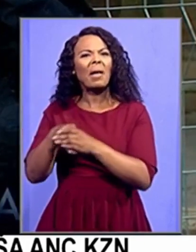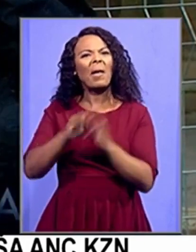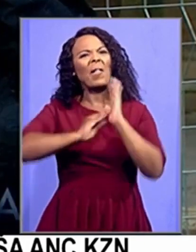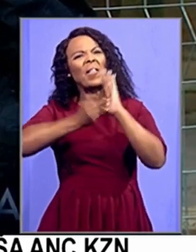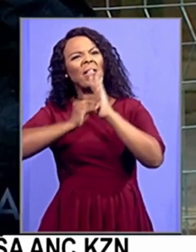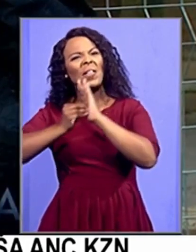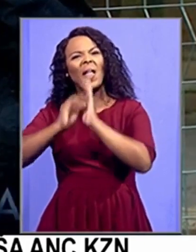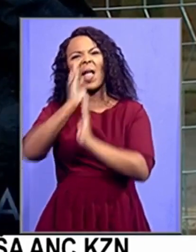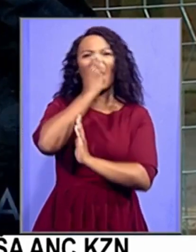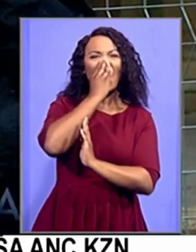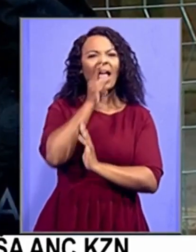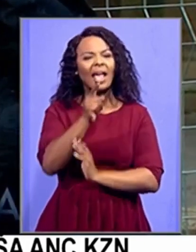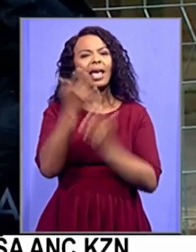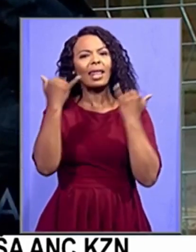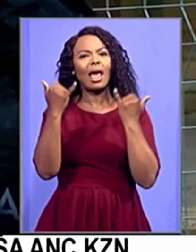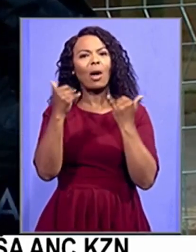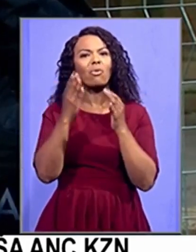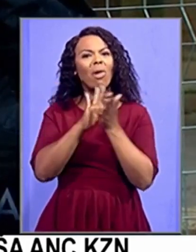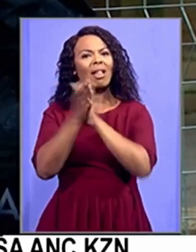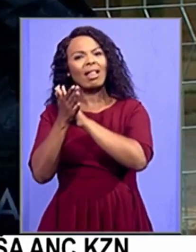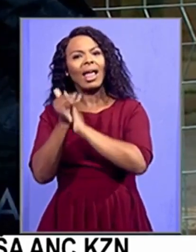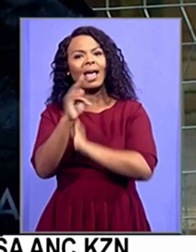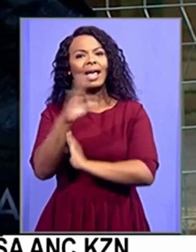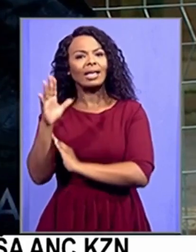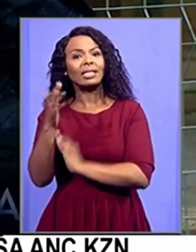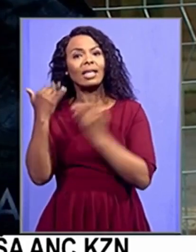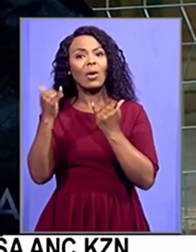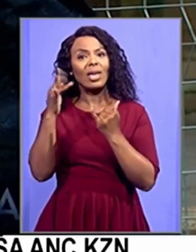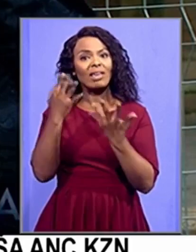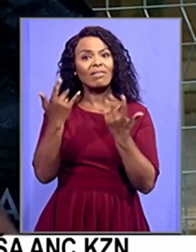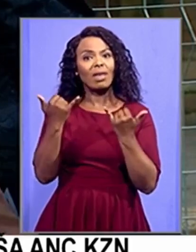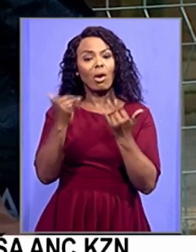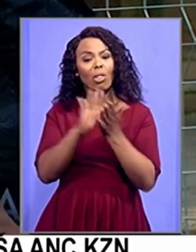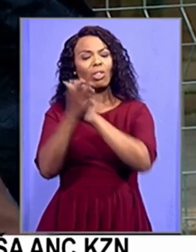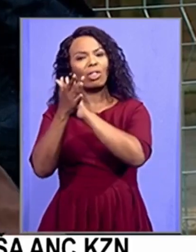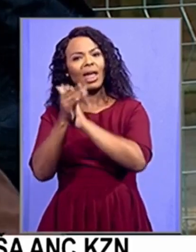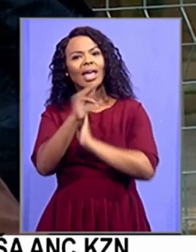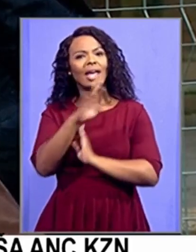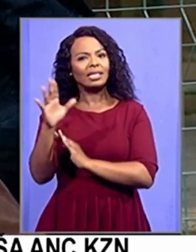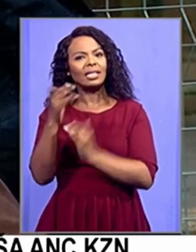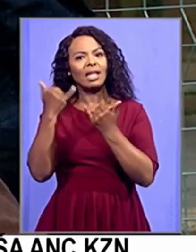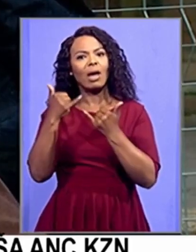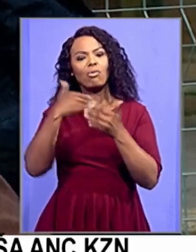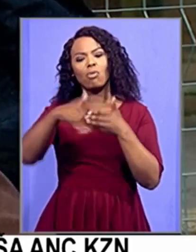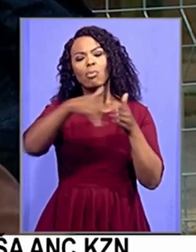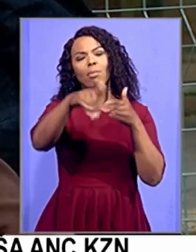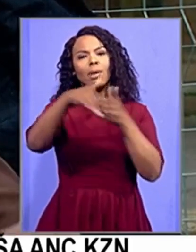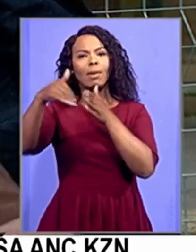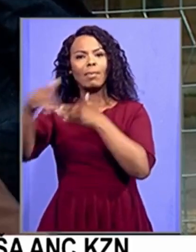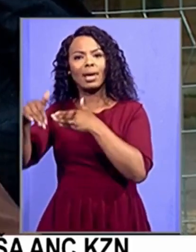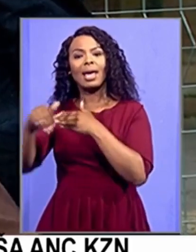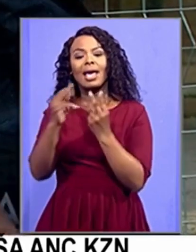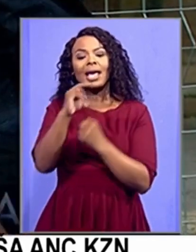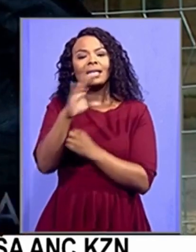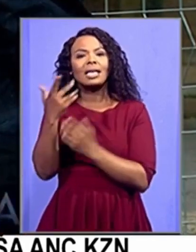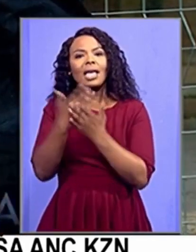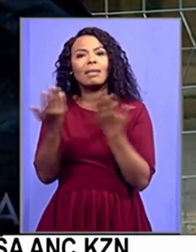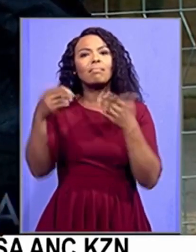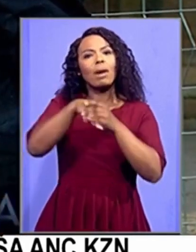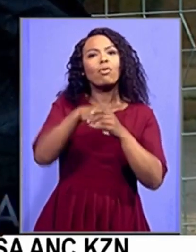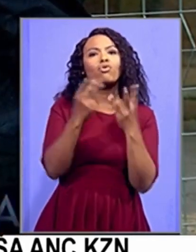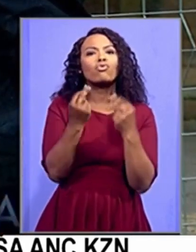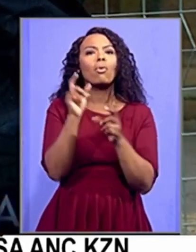and the ANC where it is, once it loses power, they are going to walk away and the ANC can renew and metaphors in